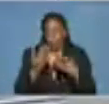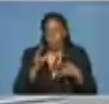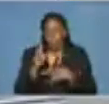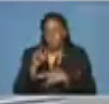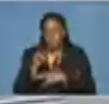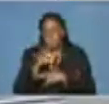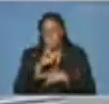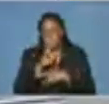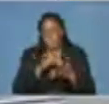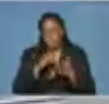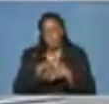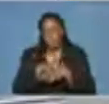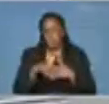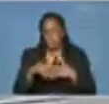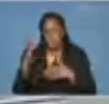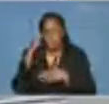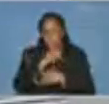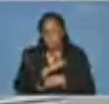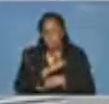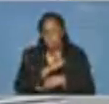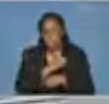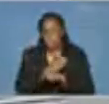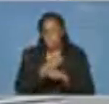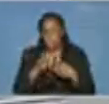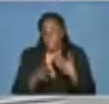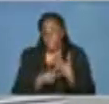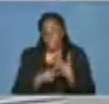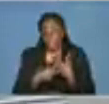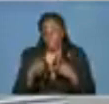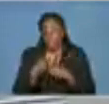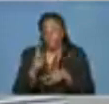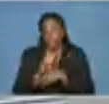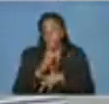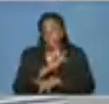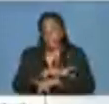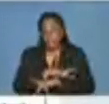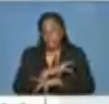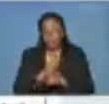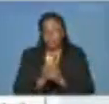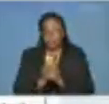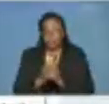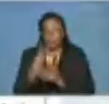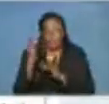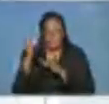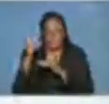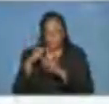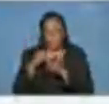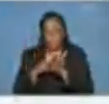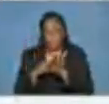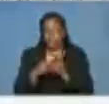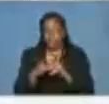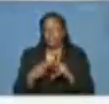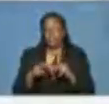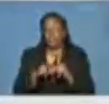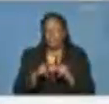$2.6 million in estimated savings from the use of the platform. And we expect these numbers to grow. Some